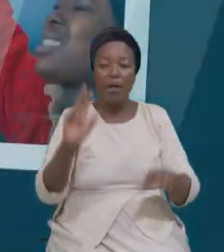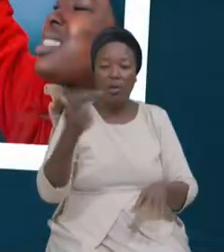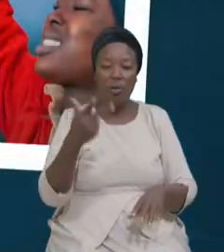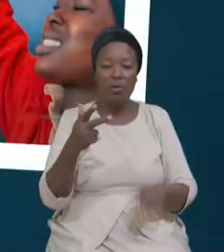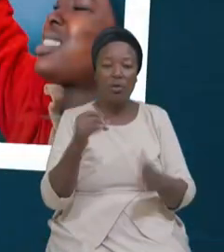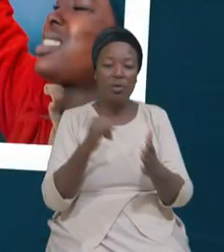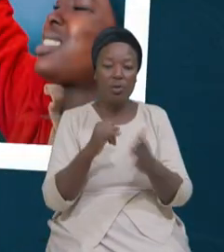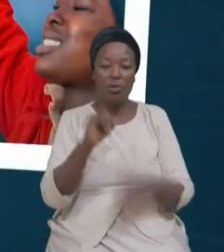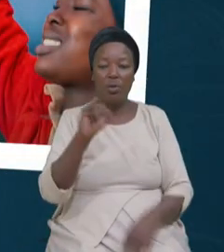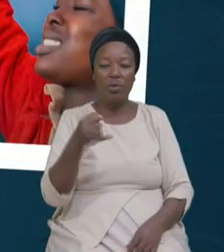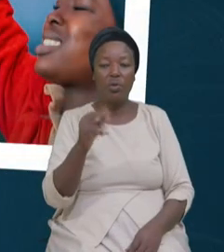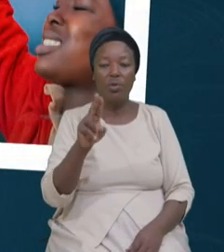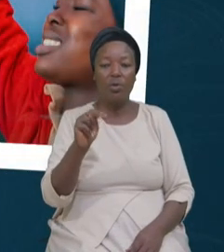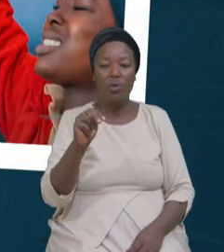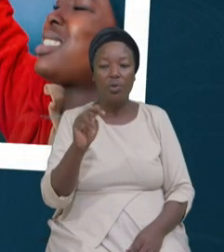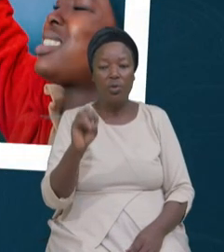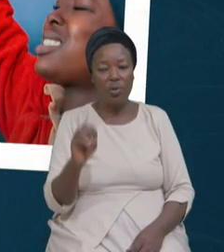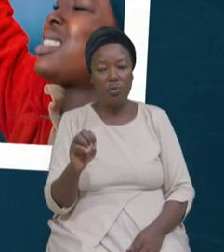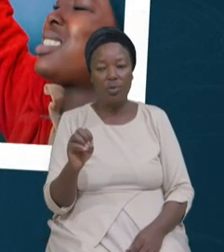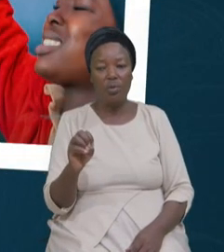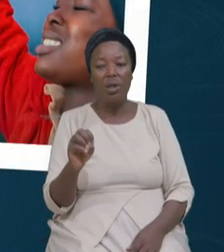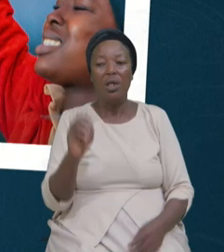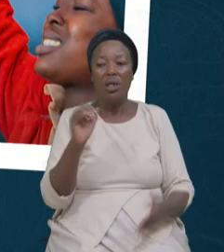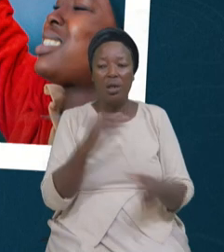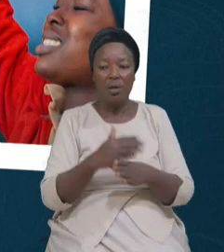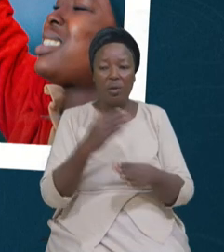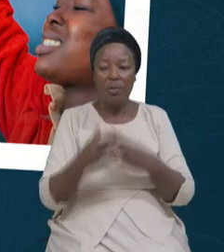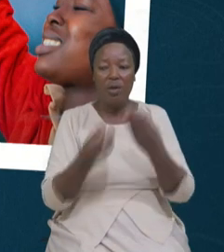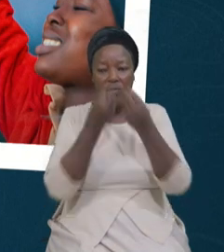2023, details also will be communicated to you.